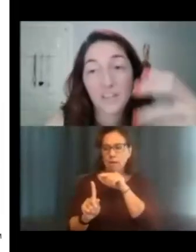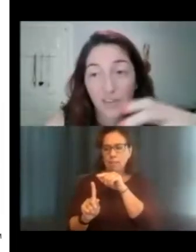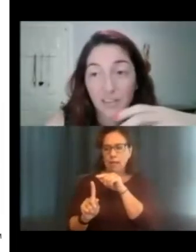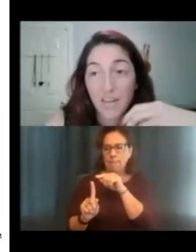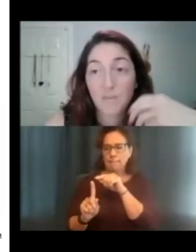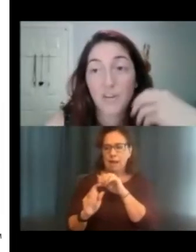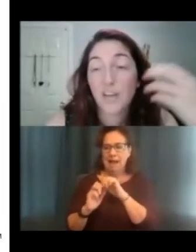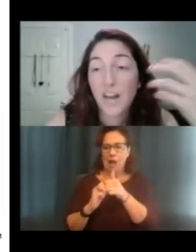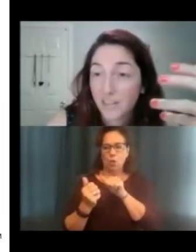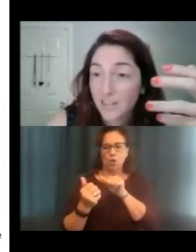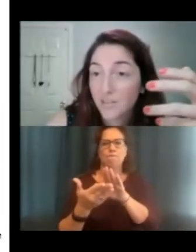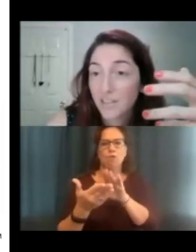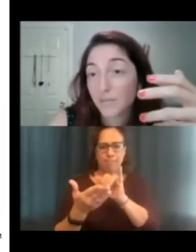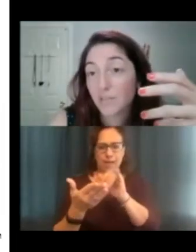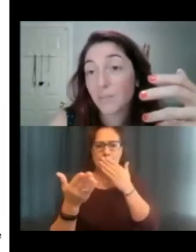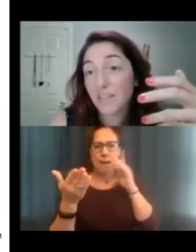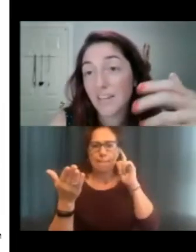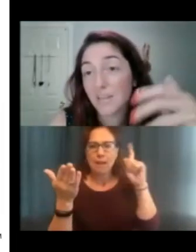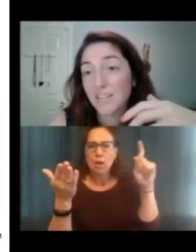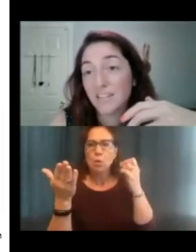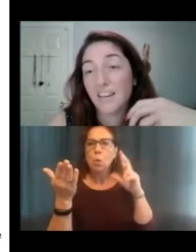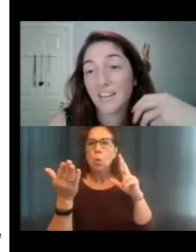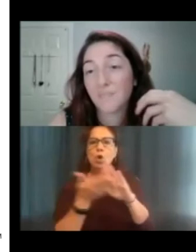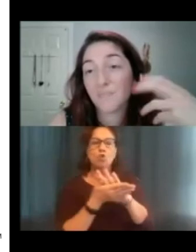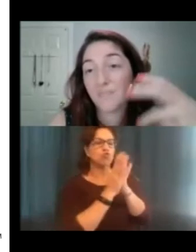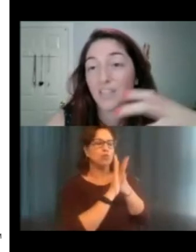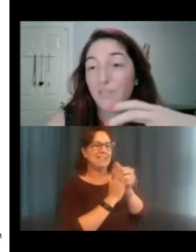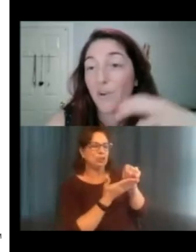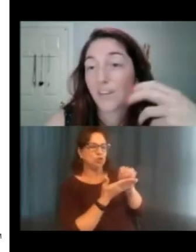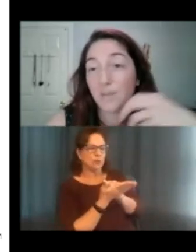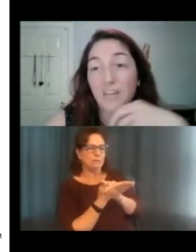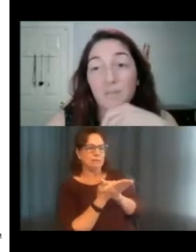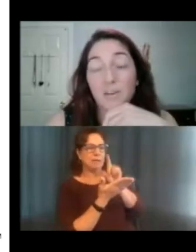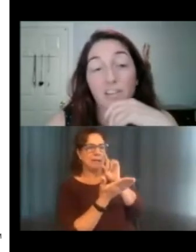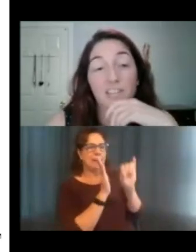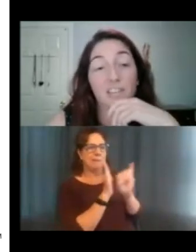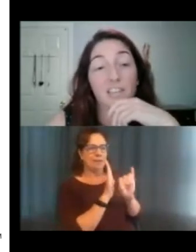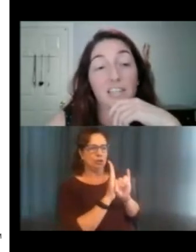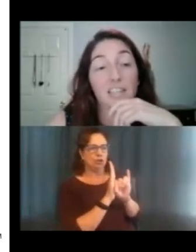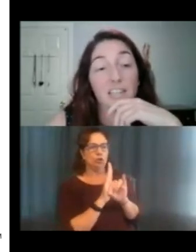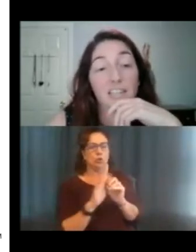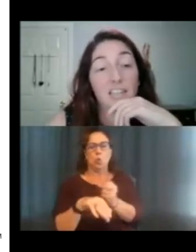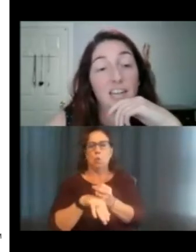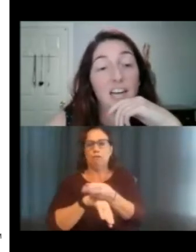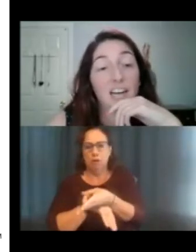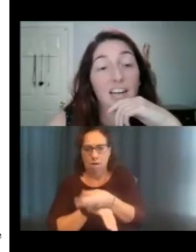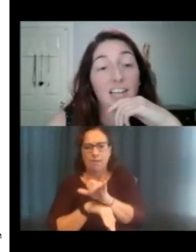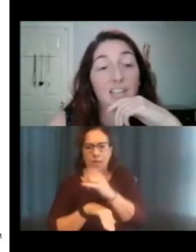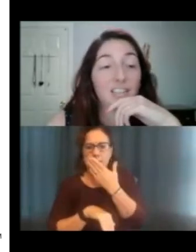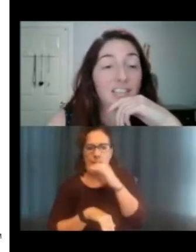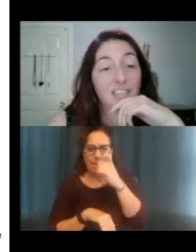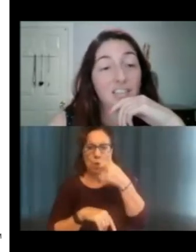of how to confront the nightmare or how to use their rescripted image to overcome a nightmare while it's occurring.